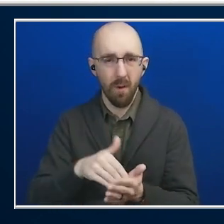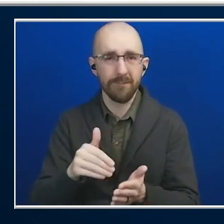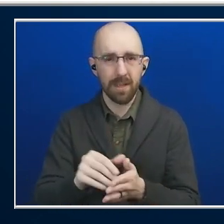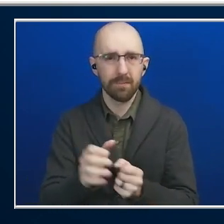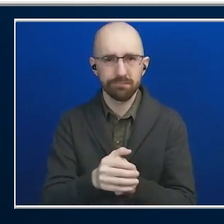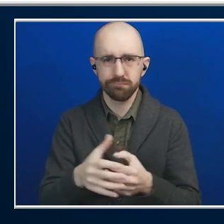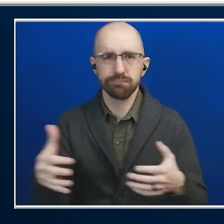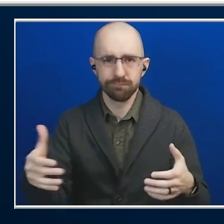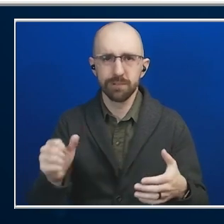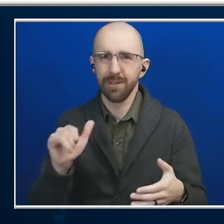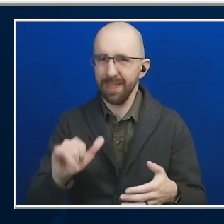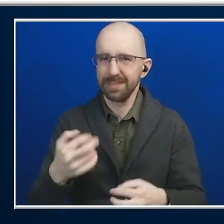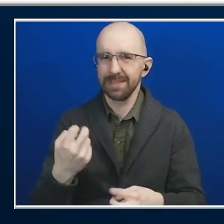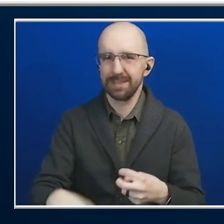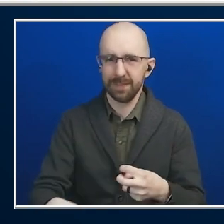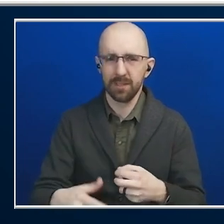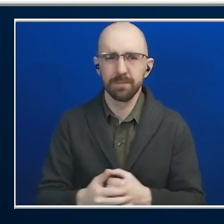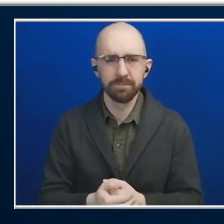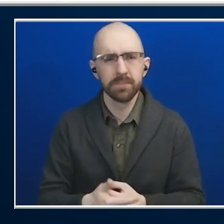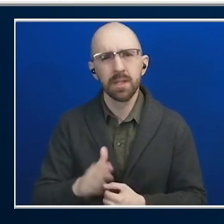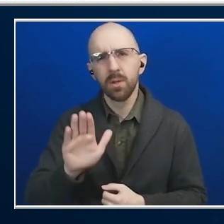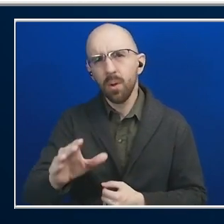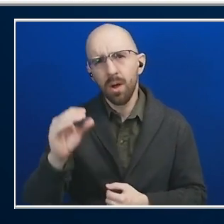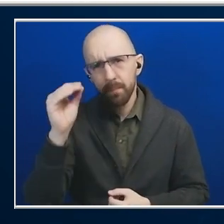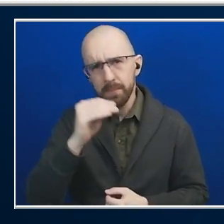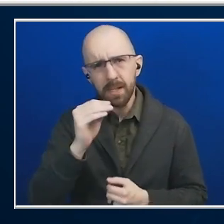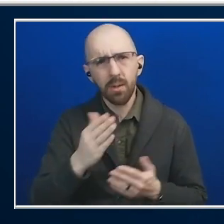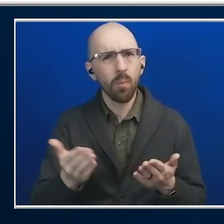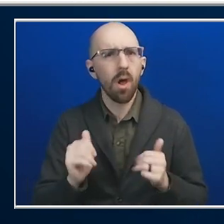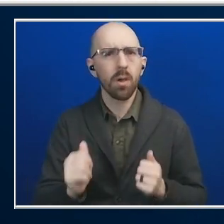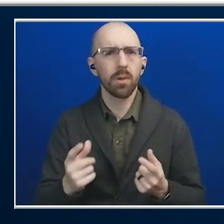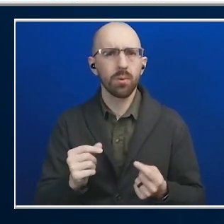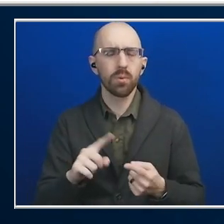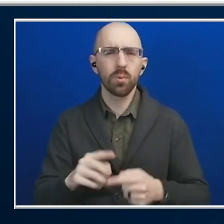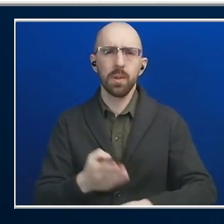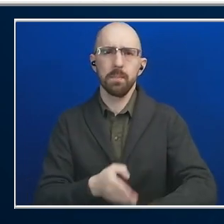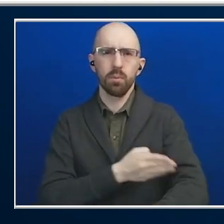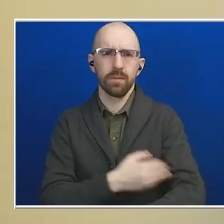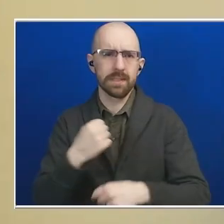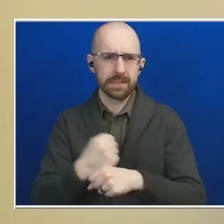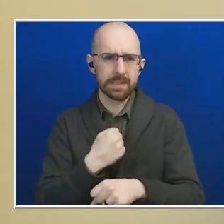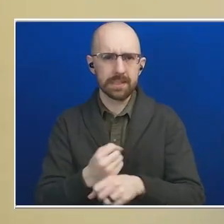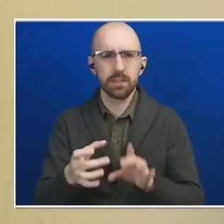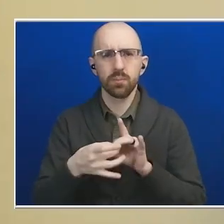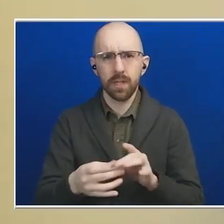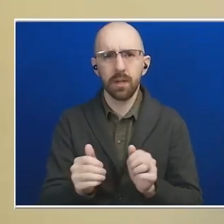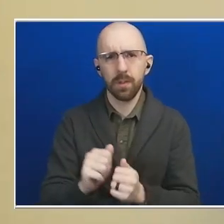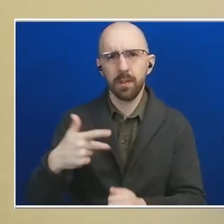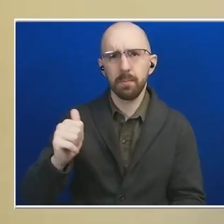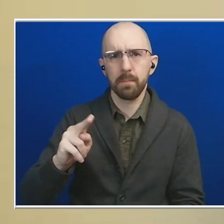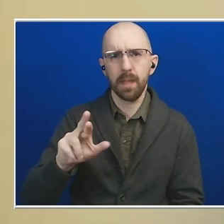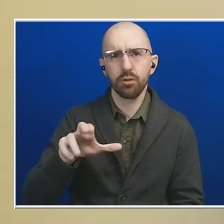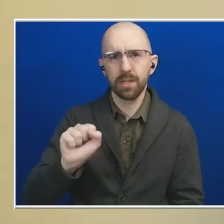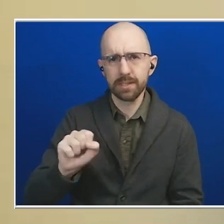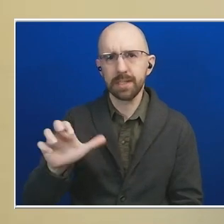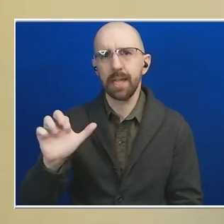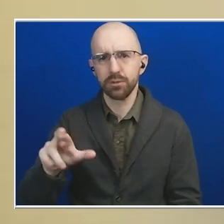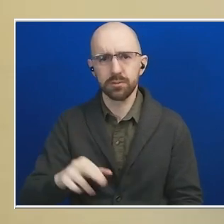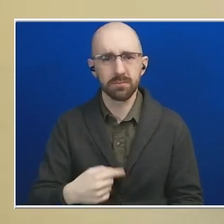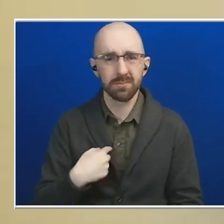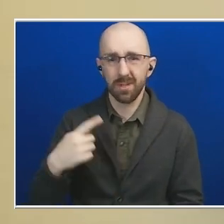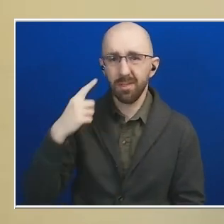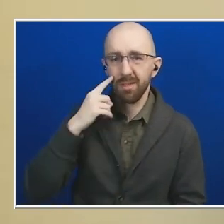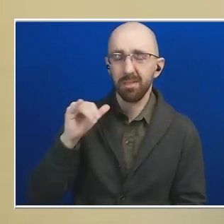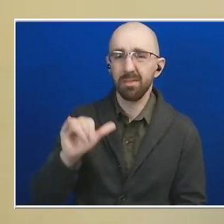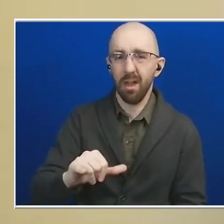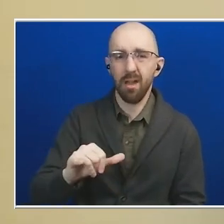difficult. In your opinion, what can be done to improve the statistics around pancreatic cancer? So I think pancreatic cancer is a